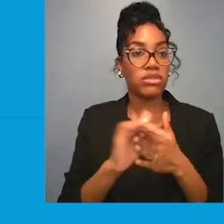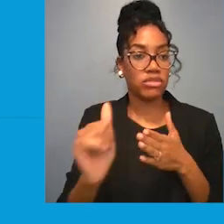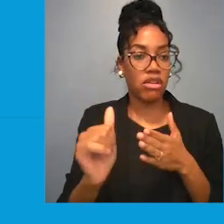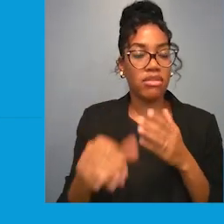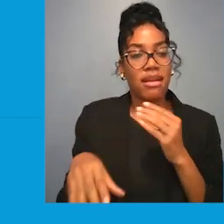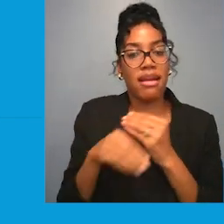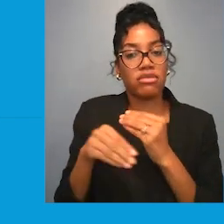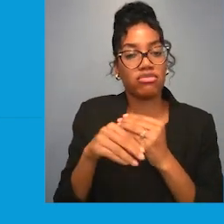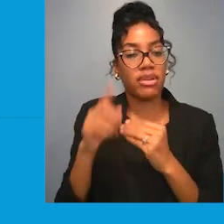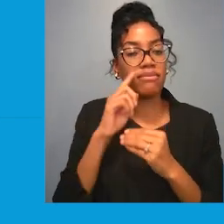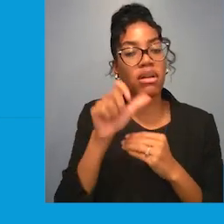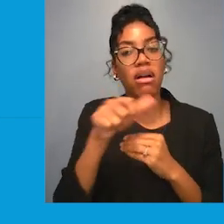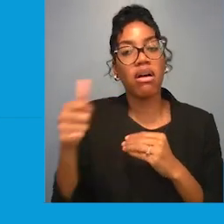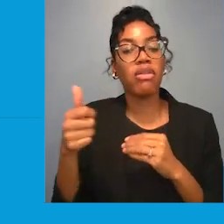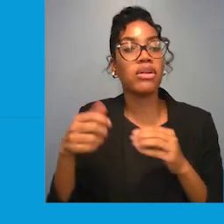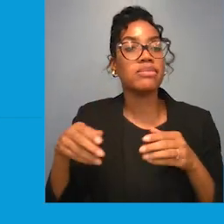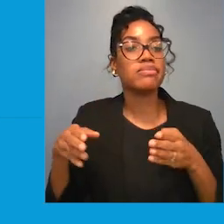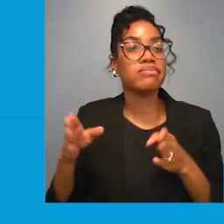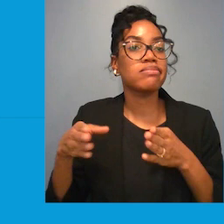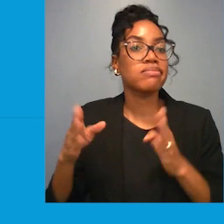other allowable expenses.